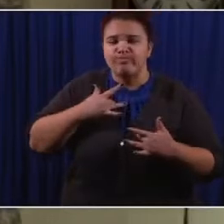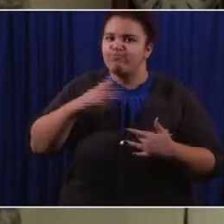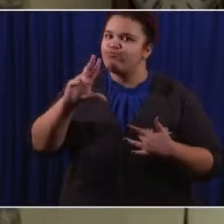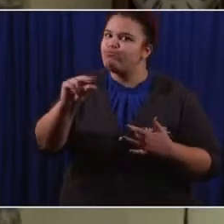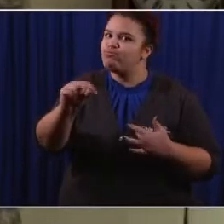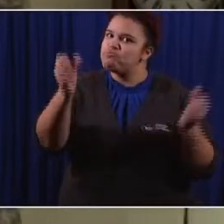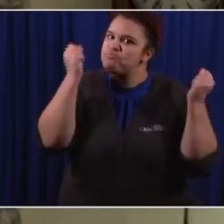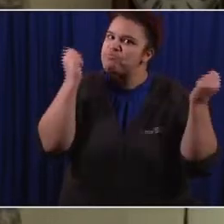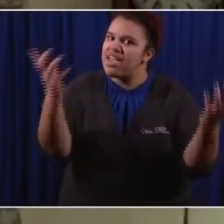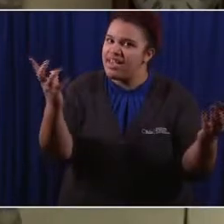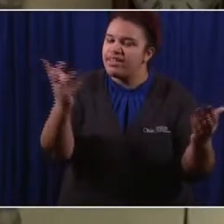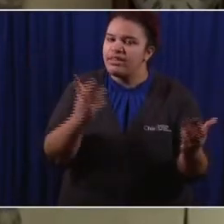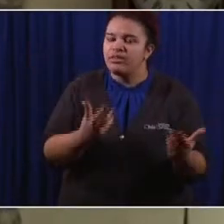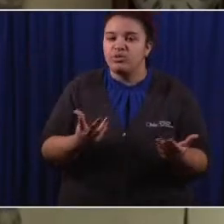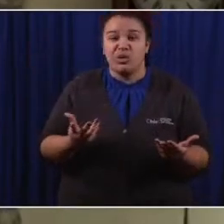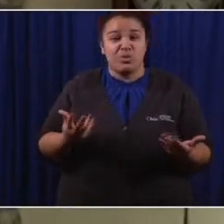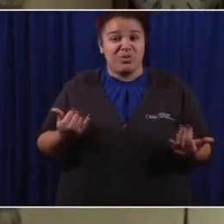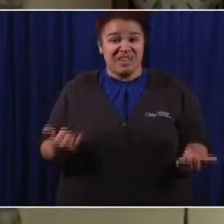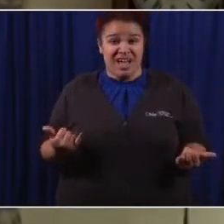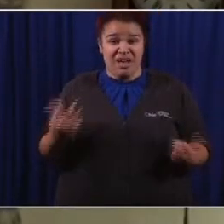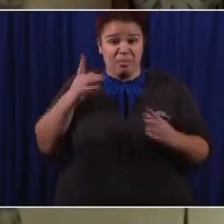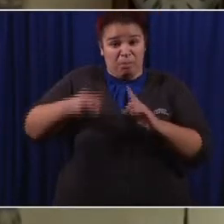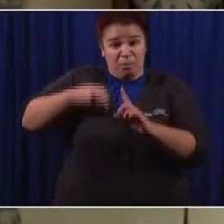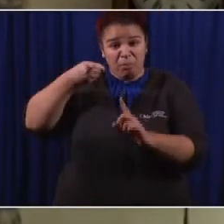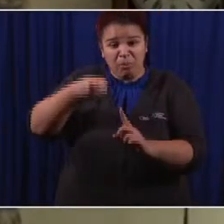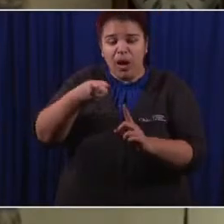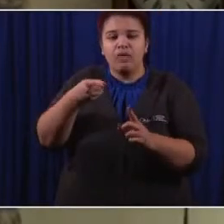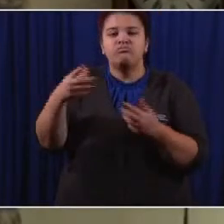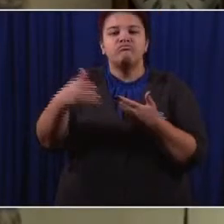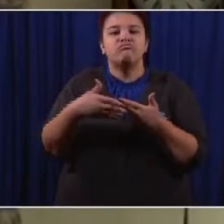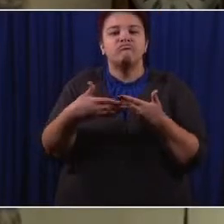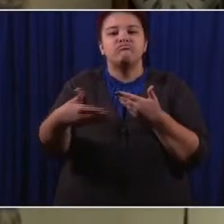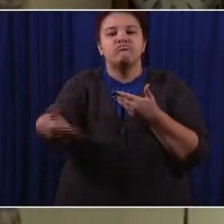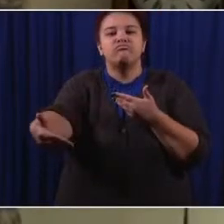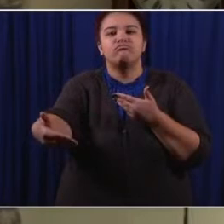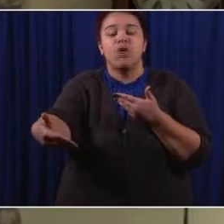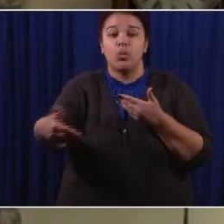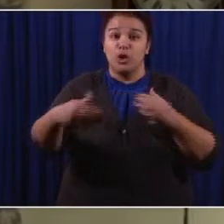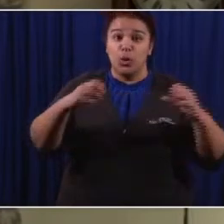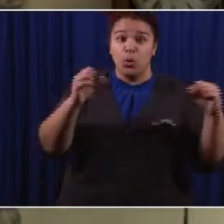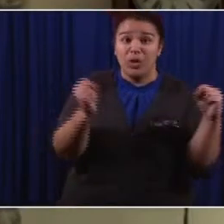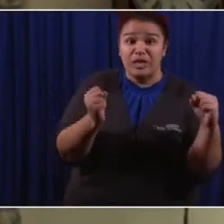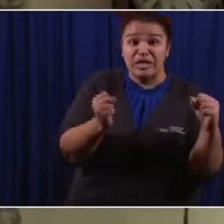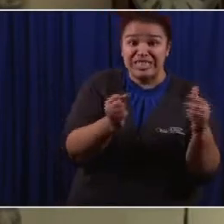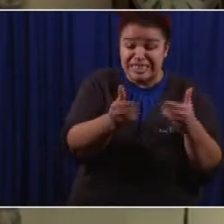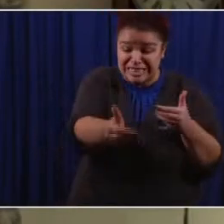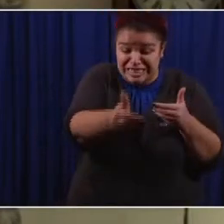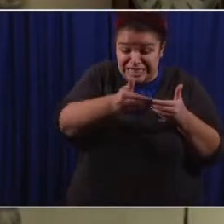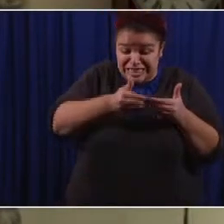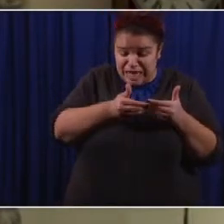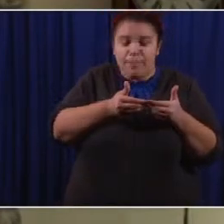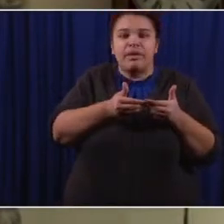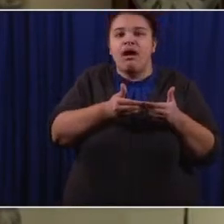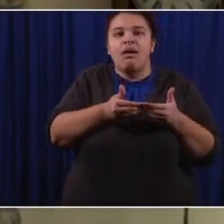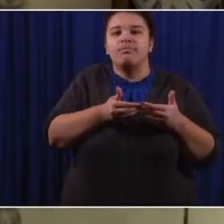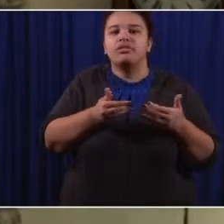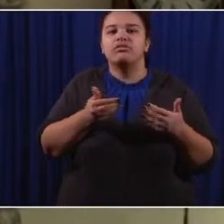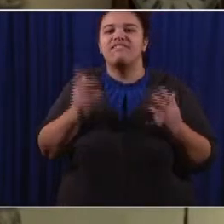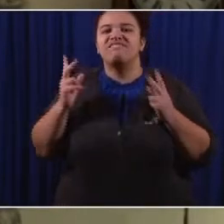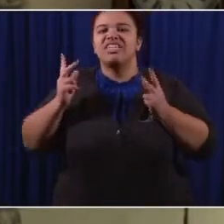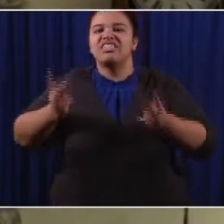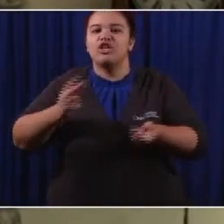overall question is, moving forward, how will we see rules and guidelines regarding nursing home visitations evolve?